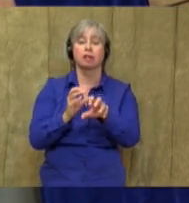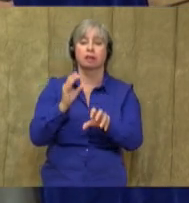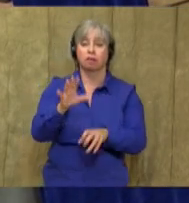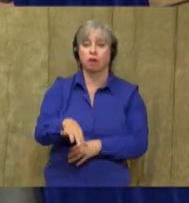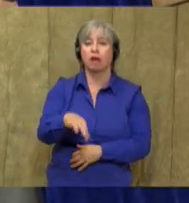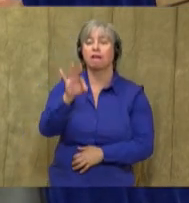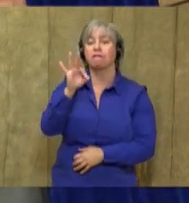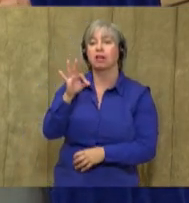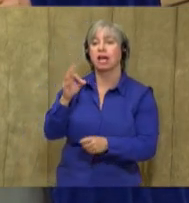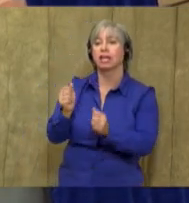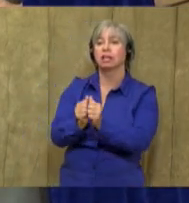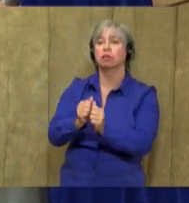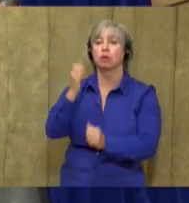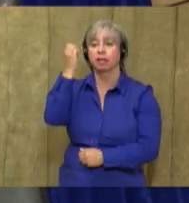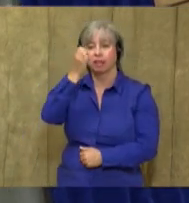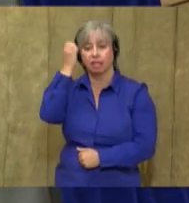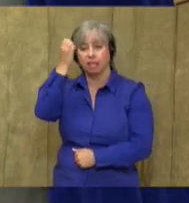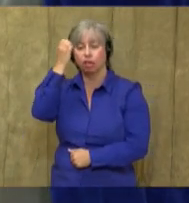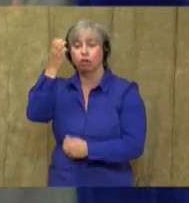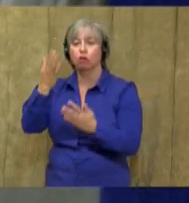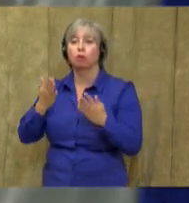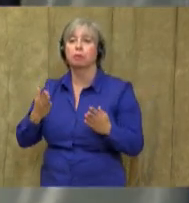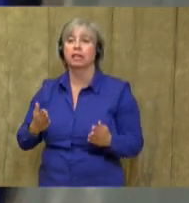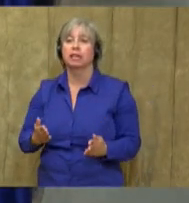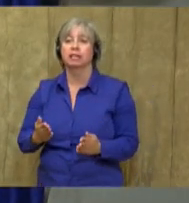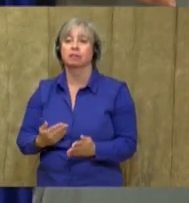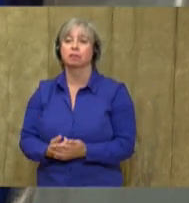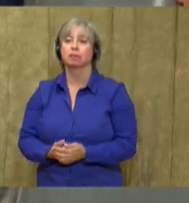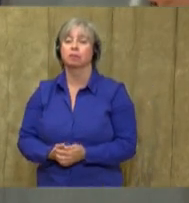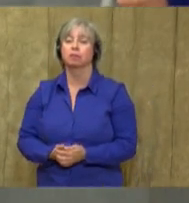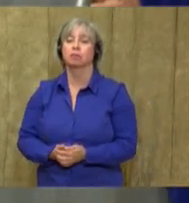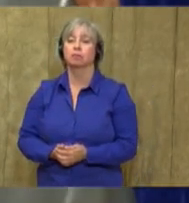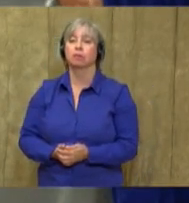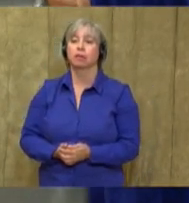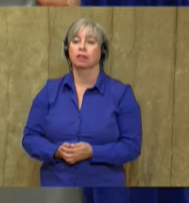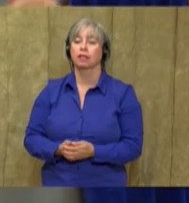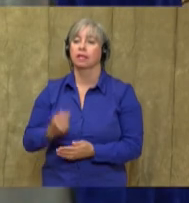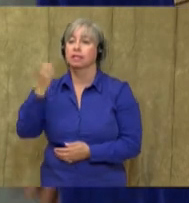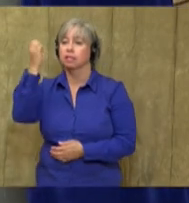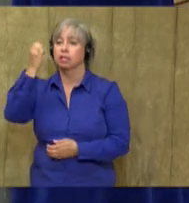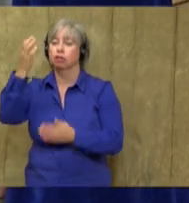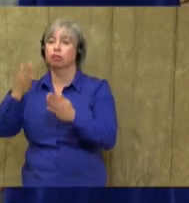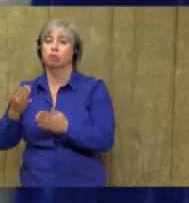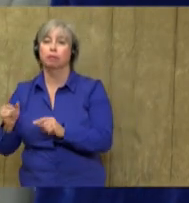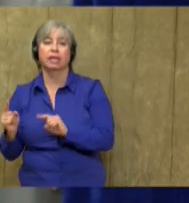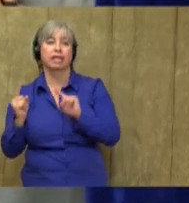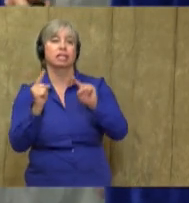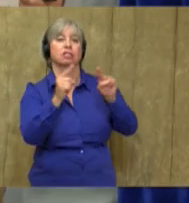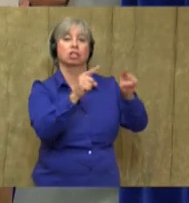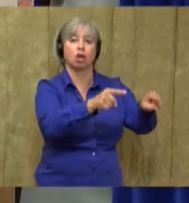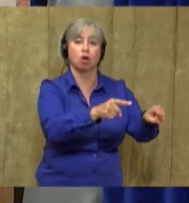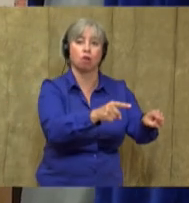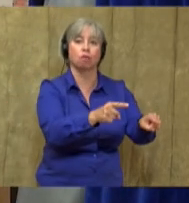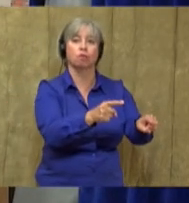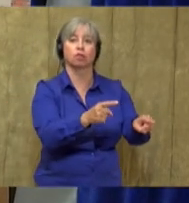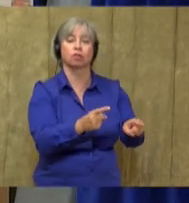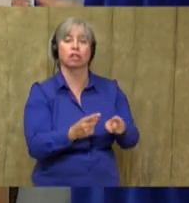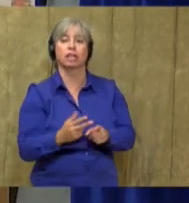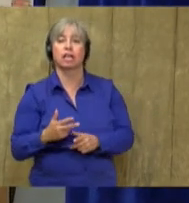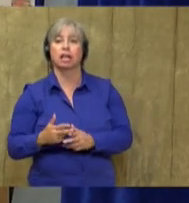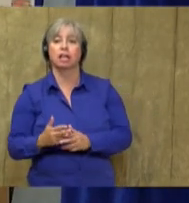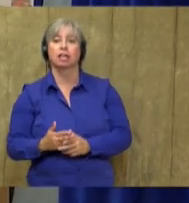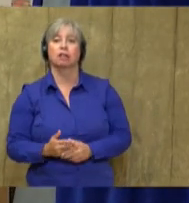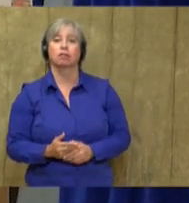already in the places that they were going. It's the Europeans going there. It's the European age of